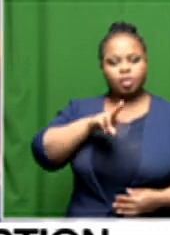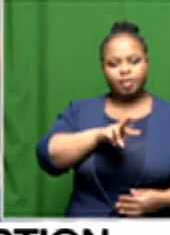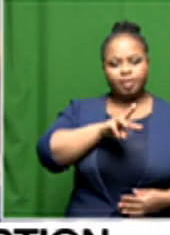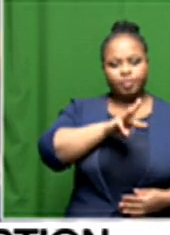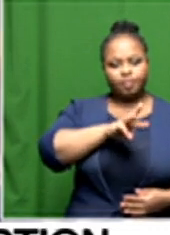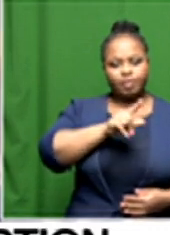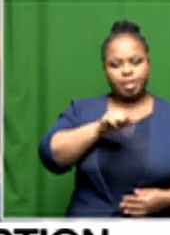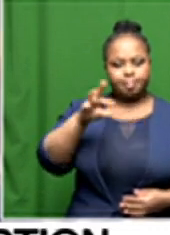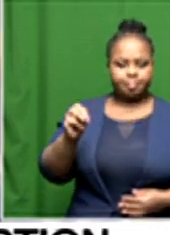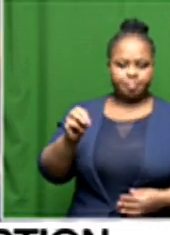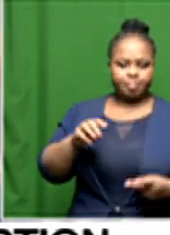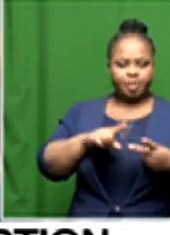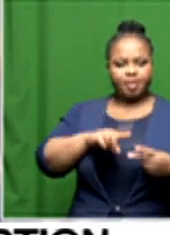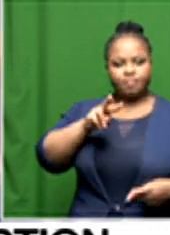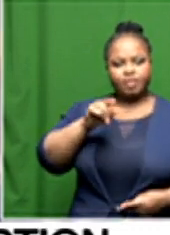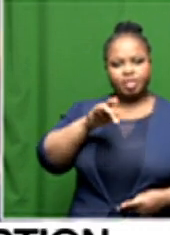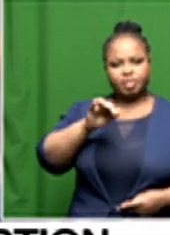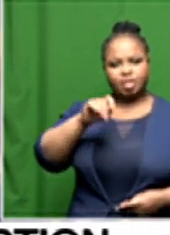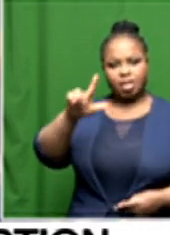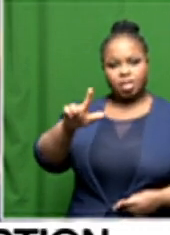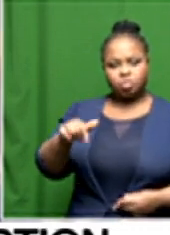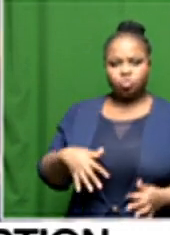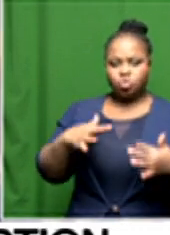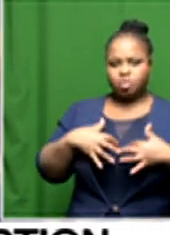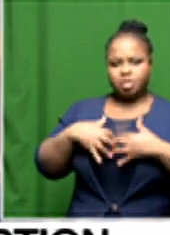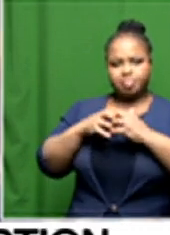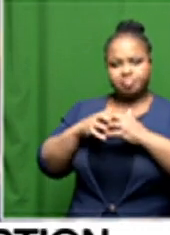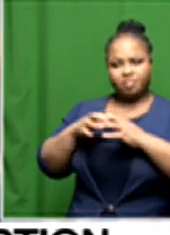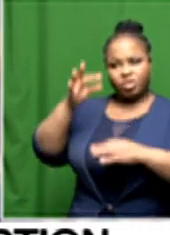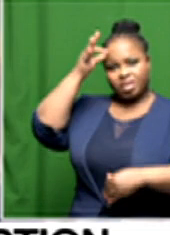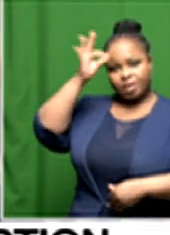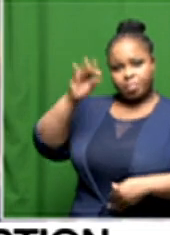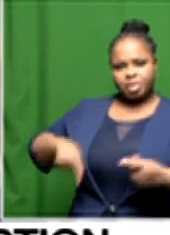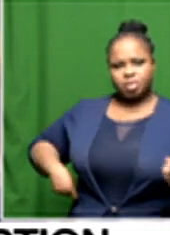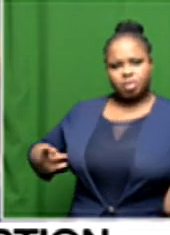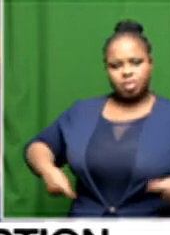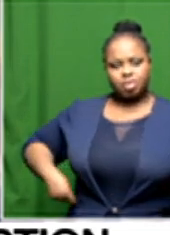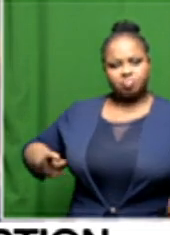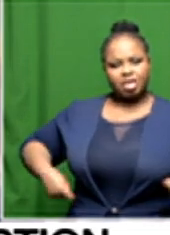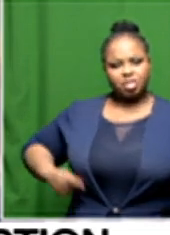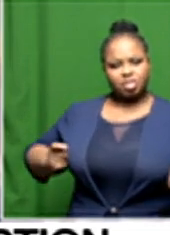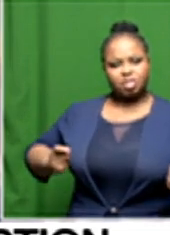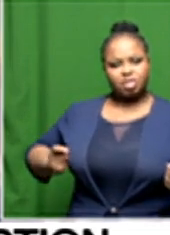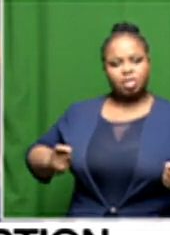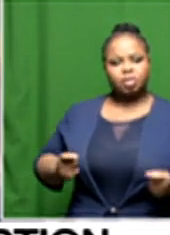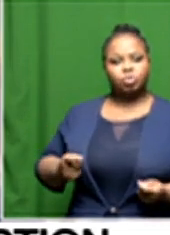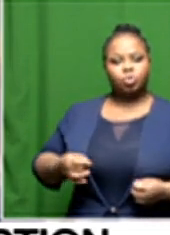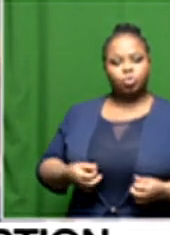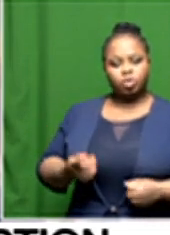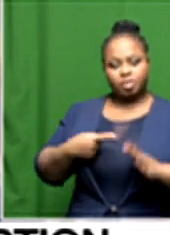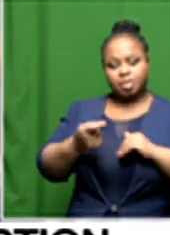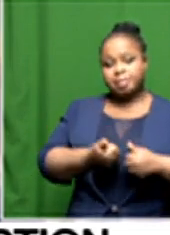Adriaan van der Stel, who created this massive farm at government expense and then sold the produce back to the company